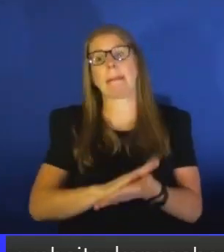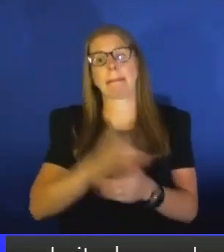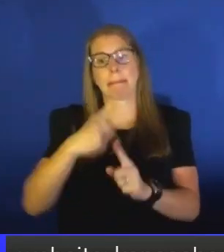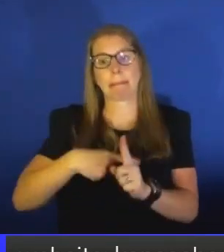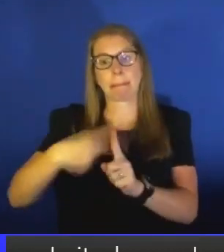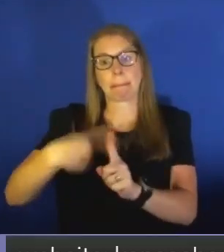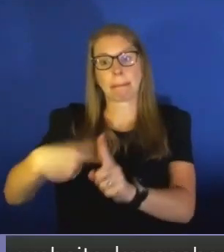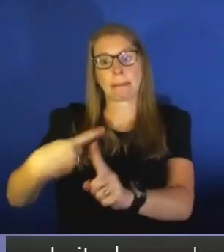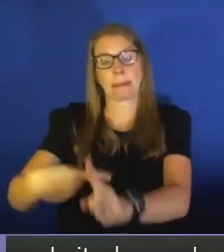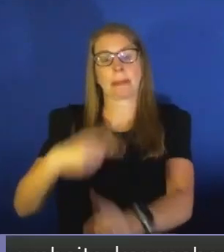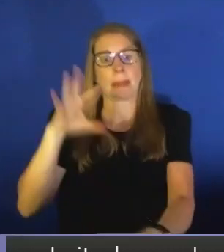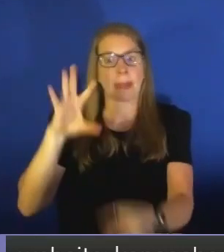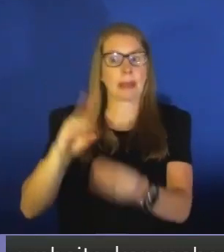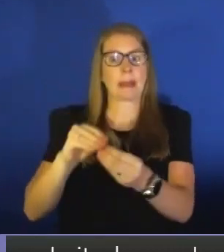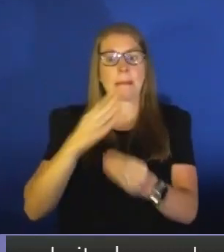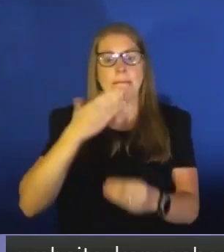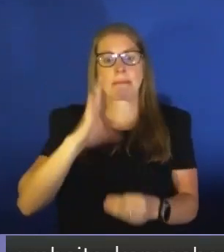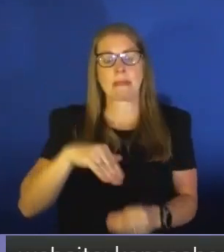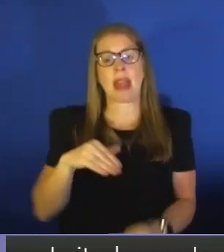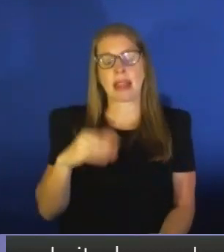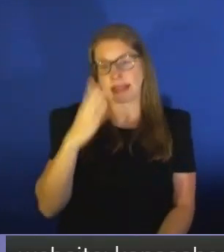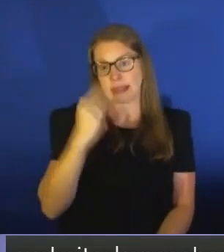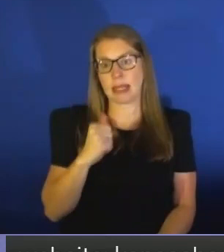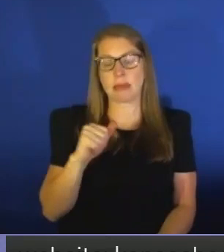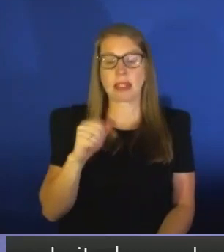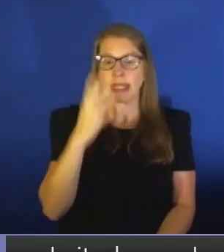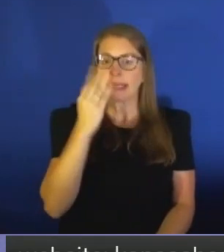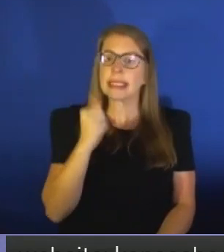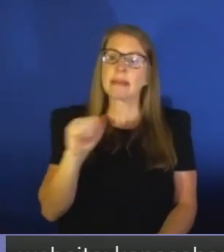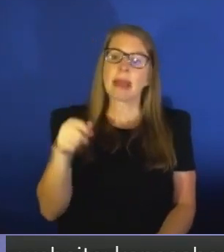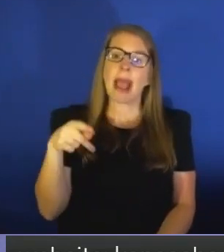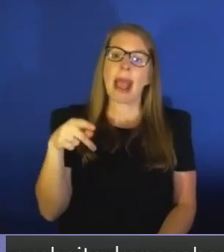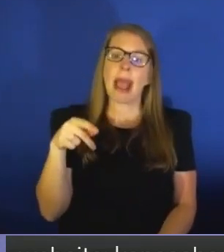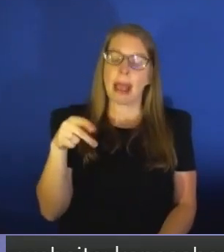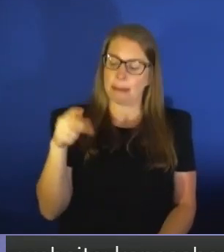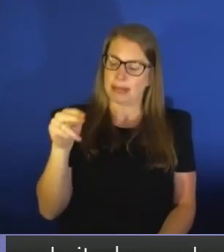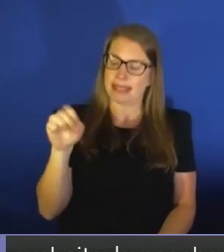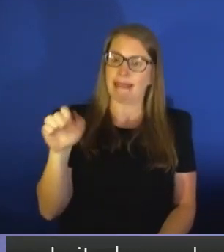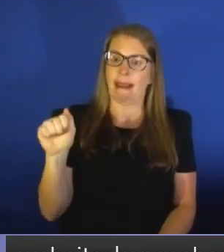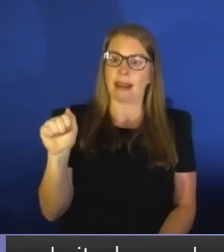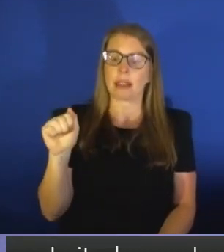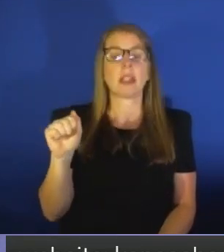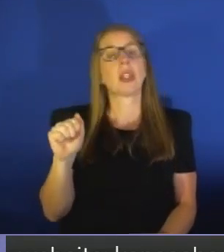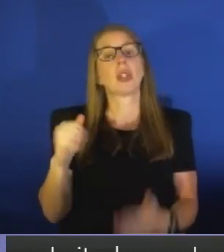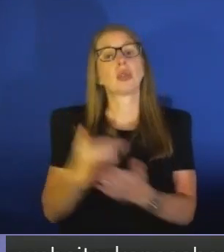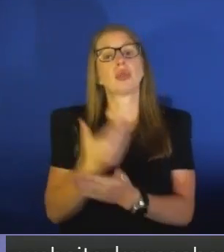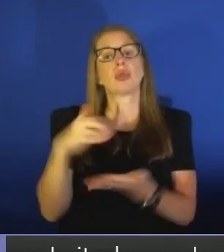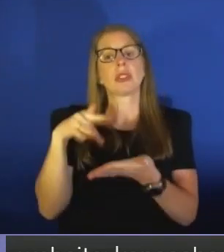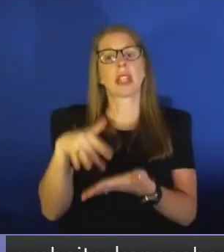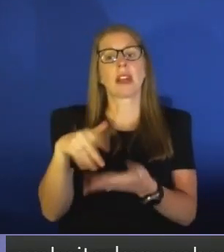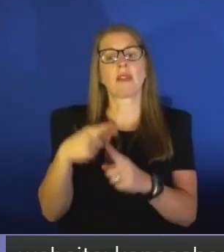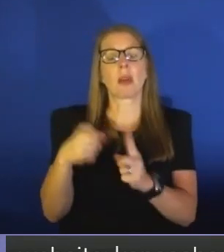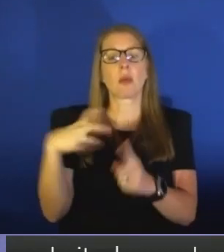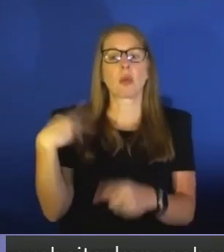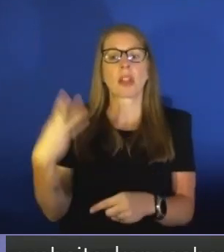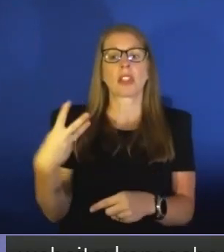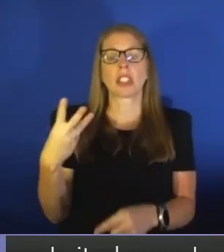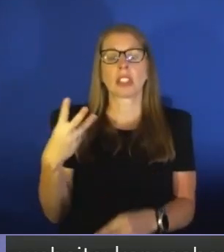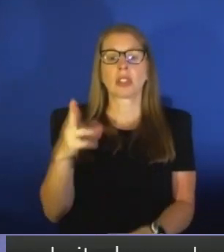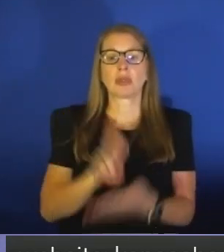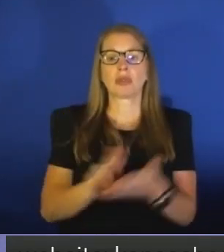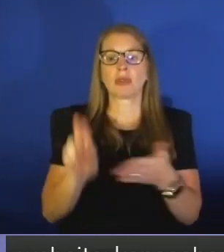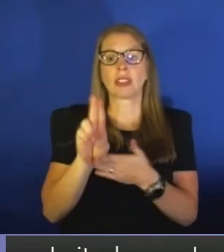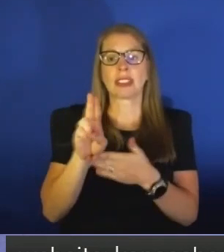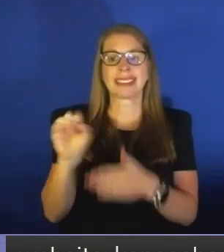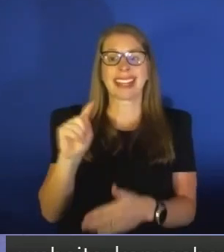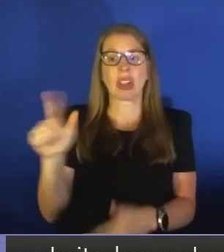talk about sleep apnea because I think this is something that affects a lot more people than we realize. A new study out of Washington University in St. Louis shows the correlation between